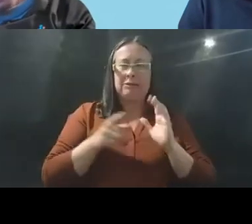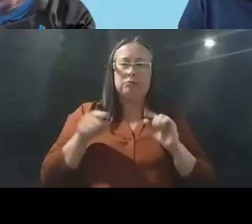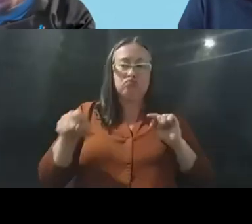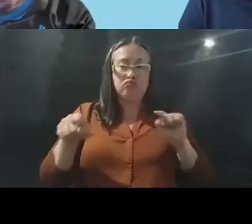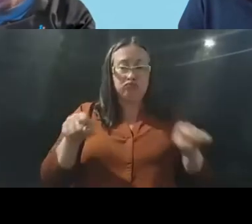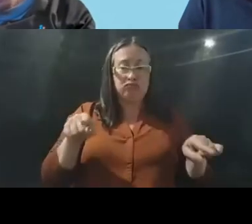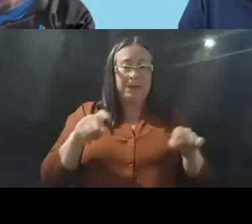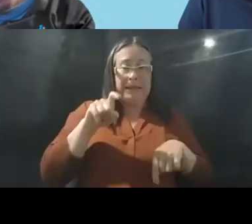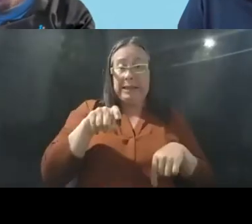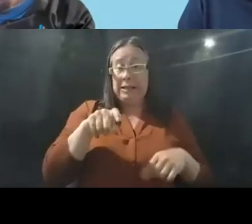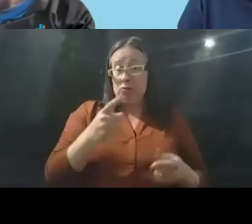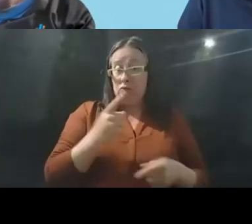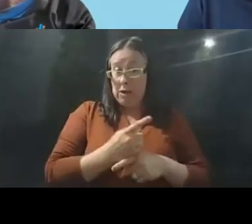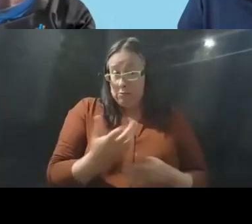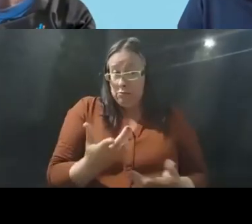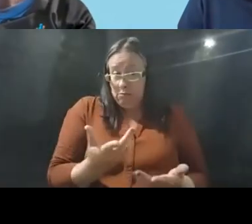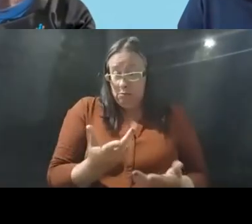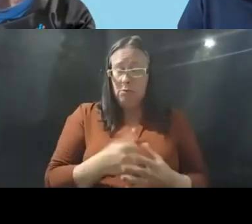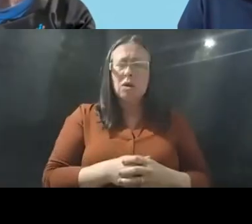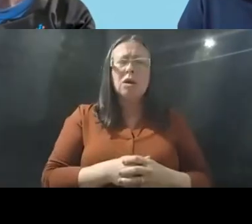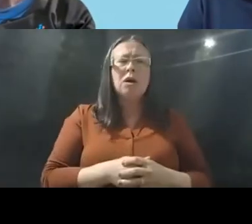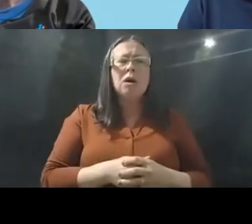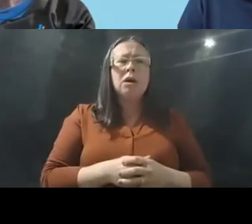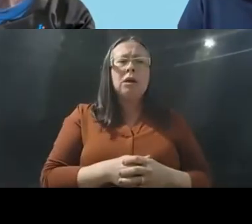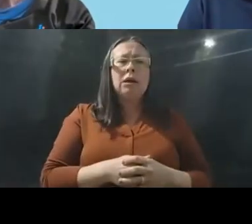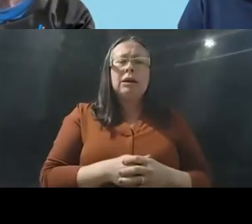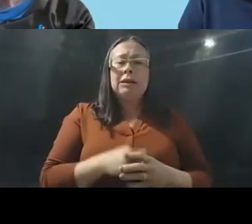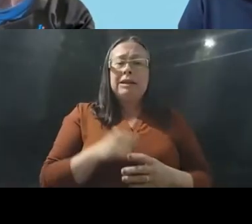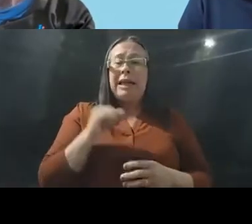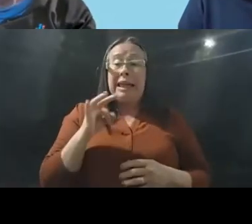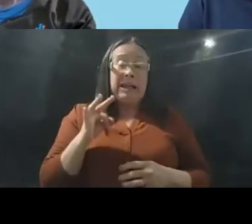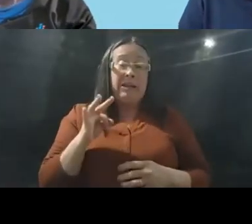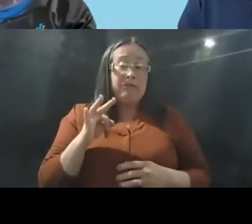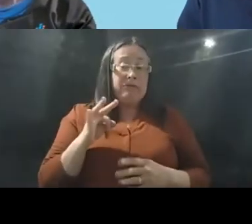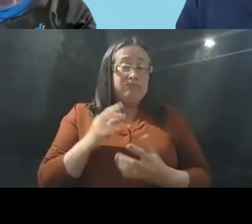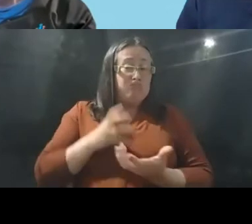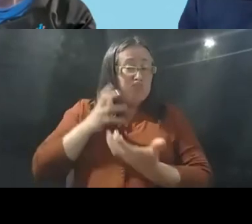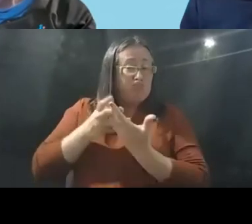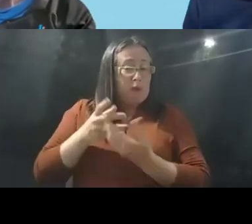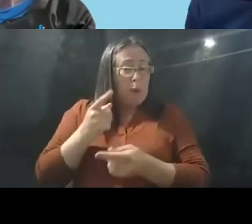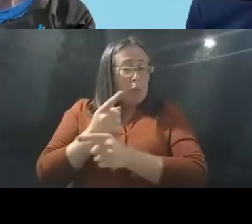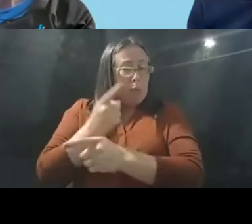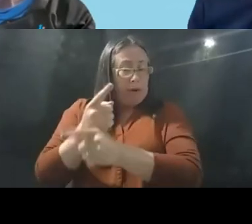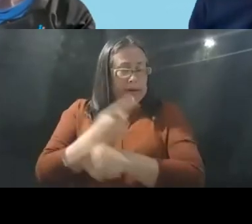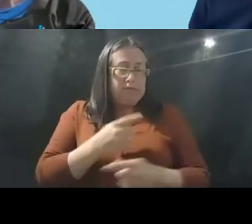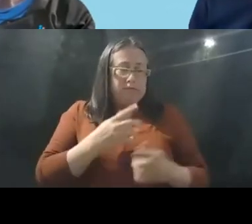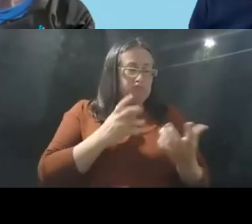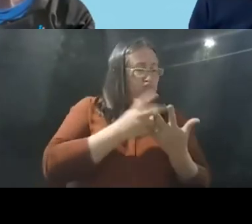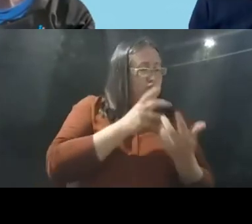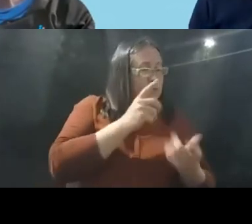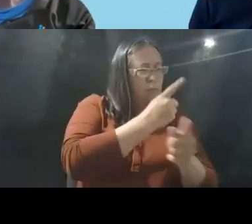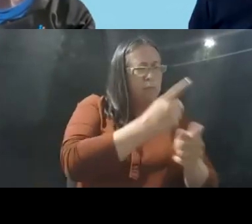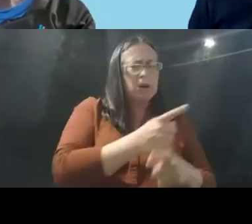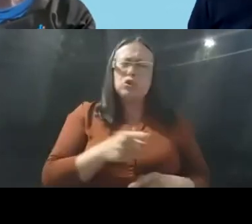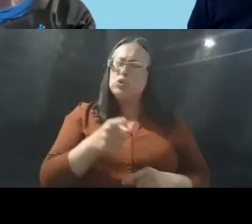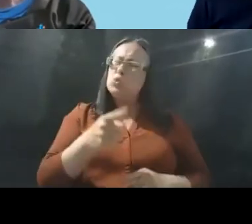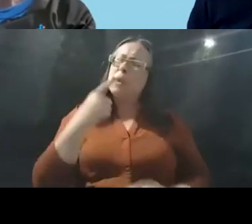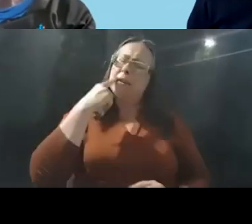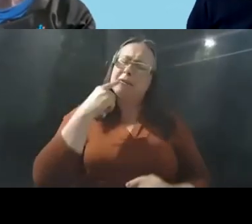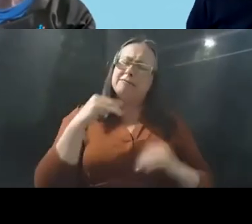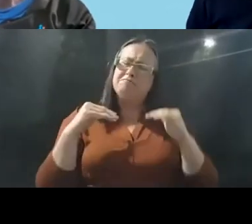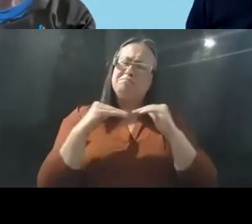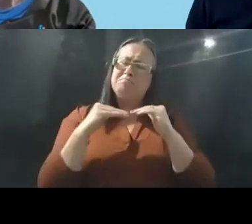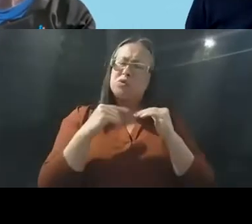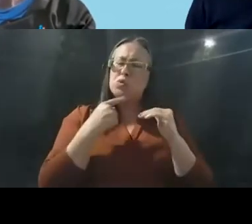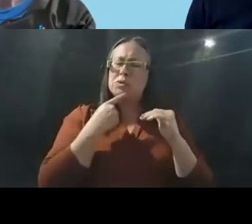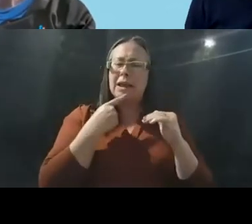Mm-hmm. So as long as we're just doing what's appropriate, do you think it would be fair, Renee, to say you